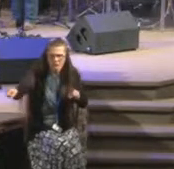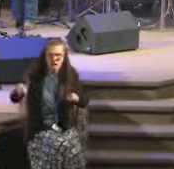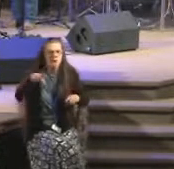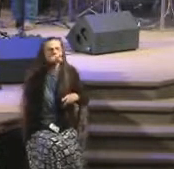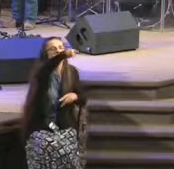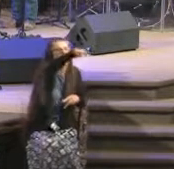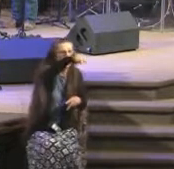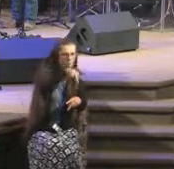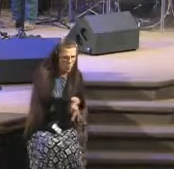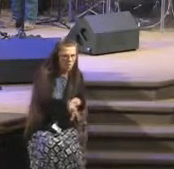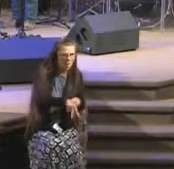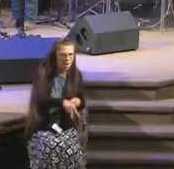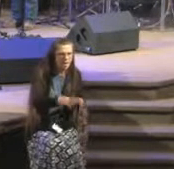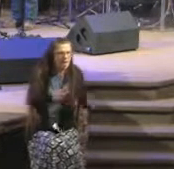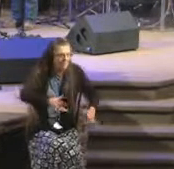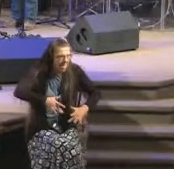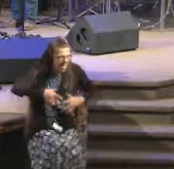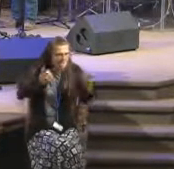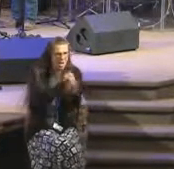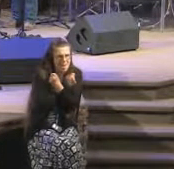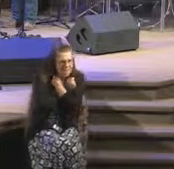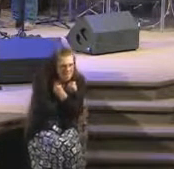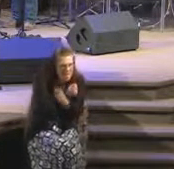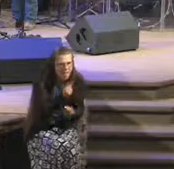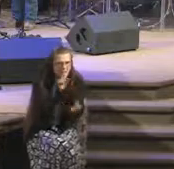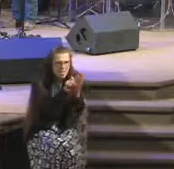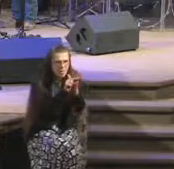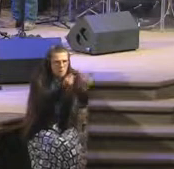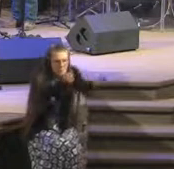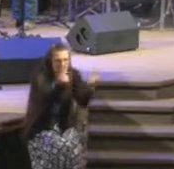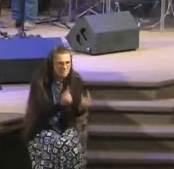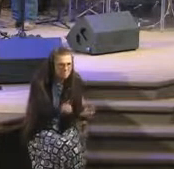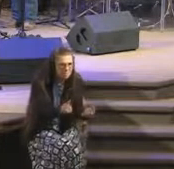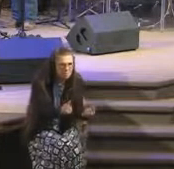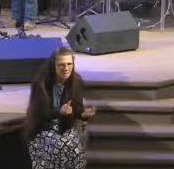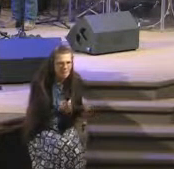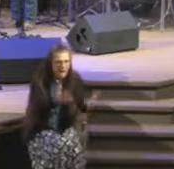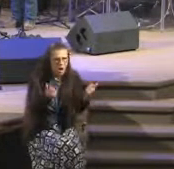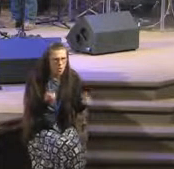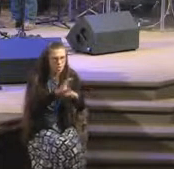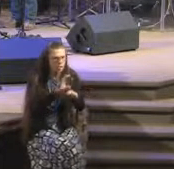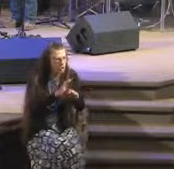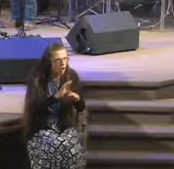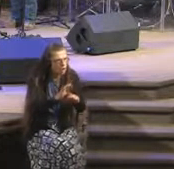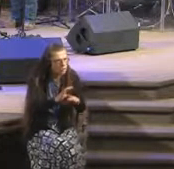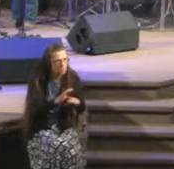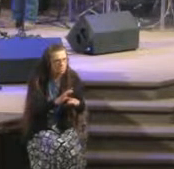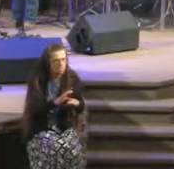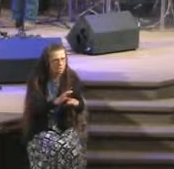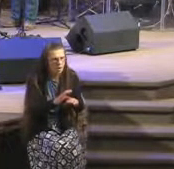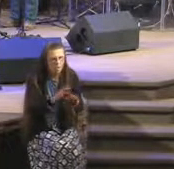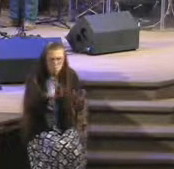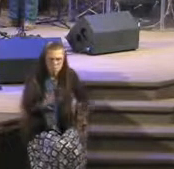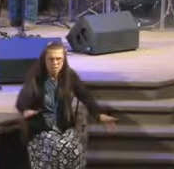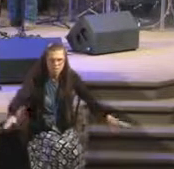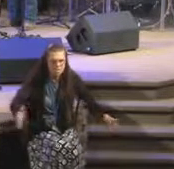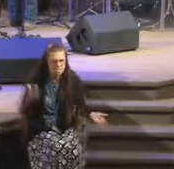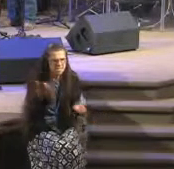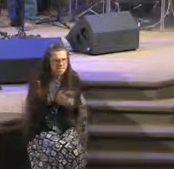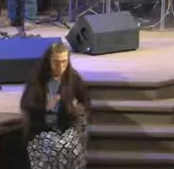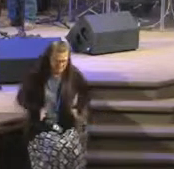through those doors and they feel love the moment they come in. I want to be a church where children quit